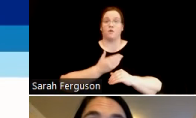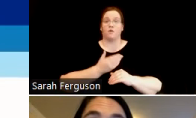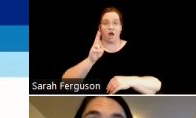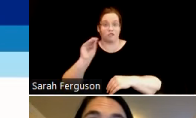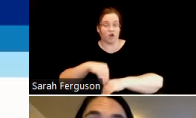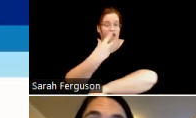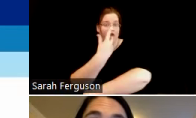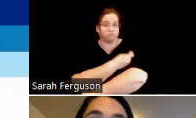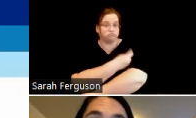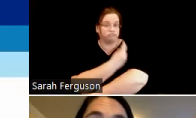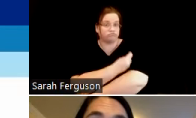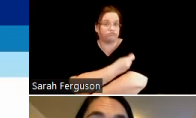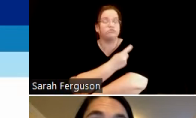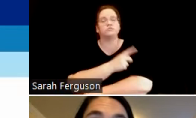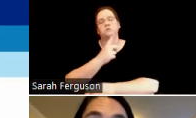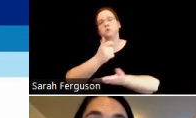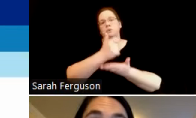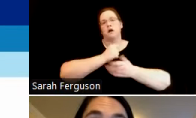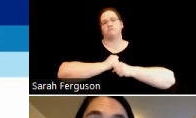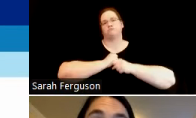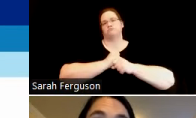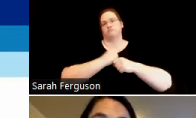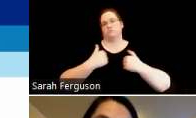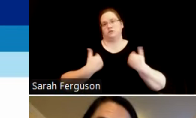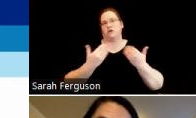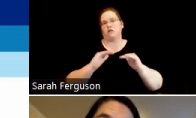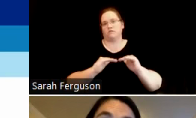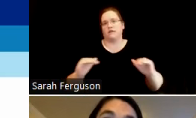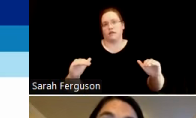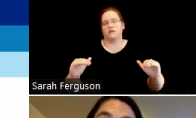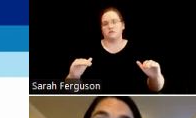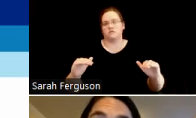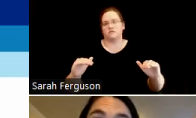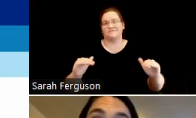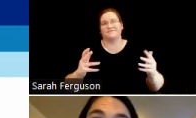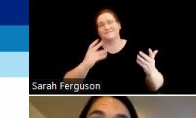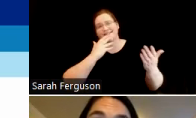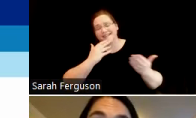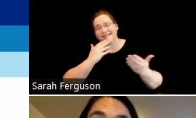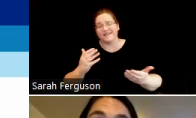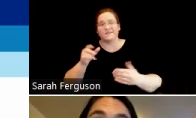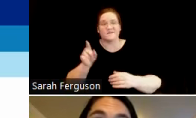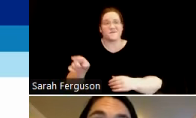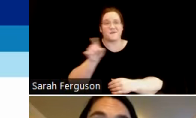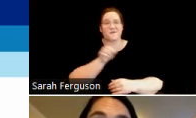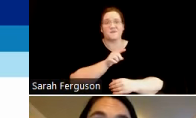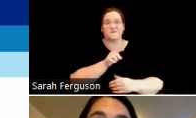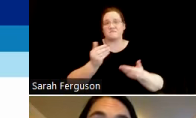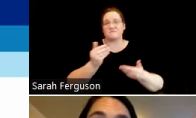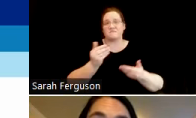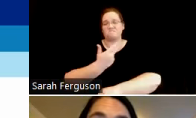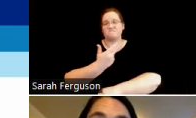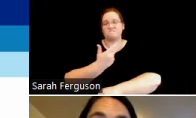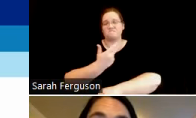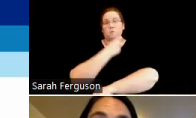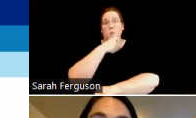in Vermont have really helped to protect our younger kids. So thank you to those of you who vaccinated your